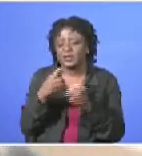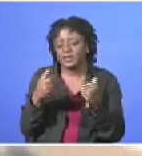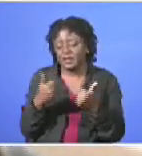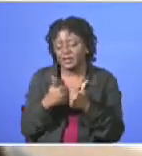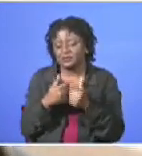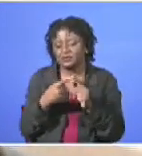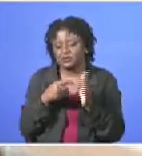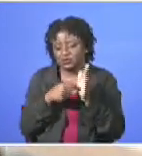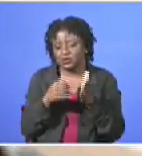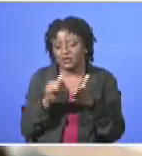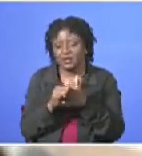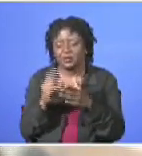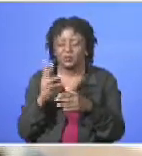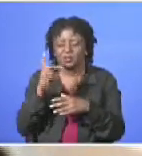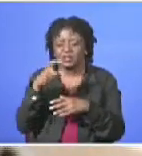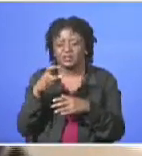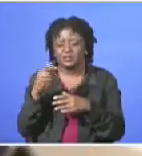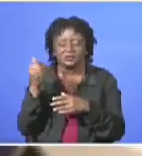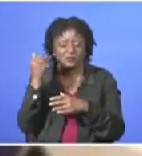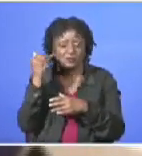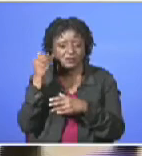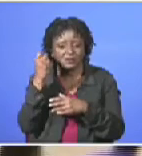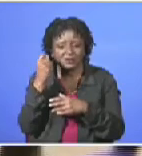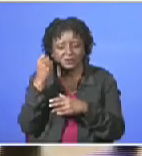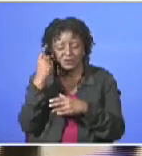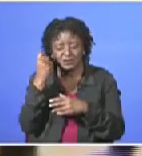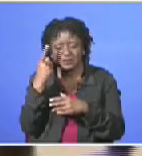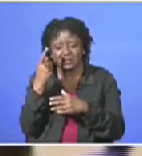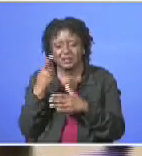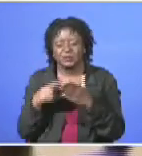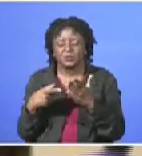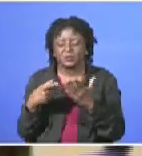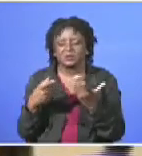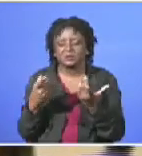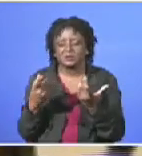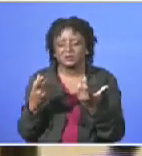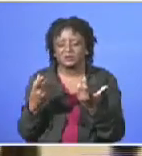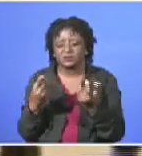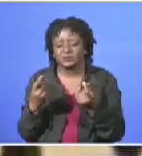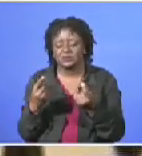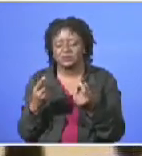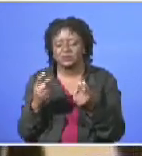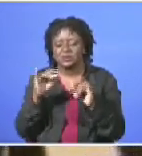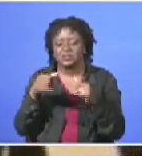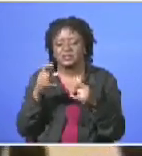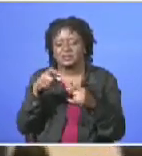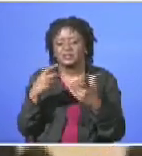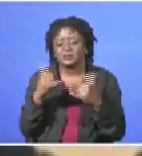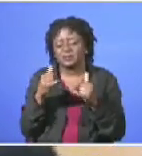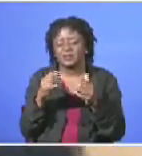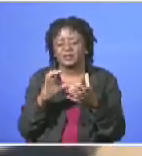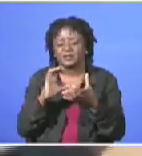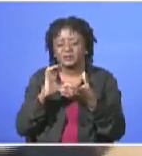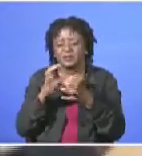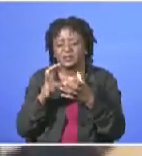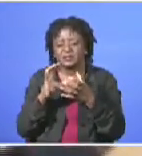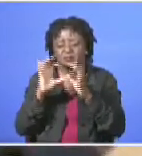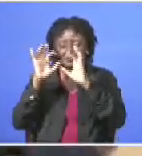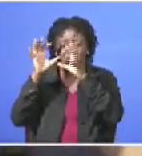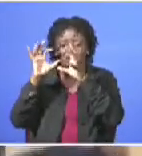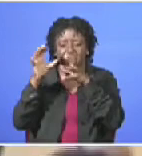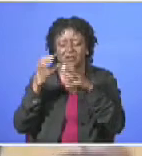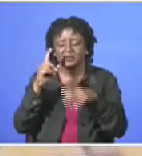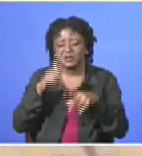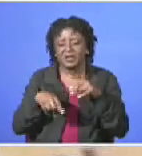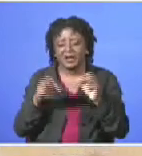We are way better than this, and we need to figure it out, really. It is what it is, man. You just got to play basketball. It's something you love doing. You can't panic. And if you